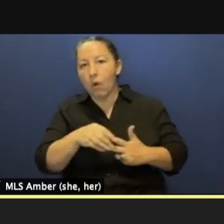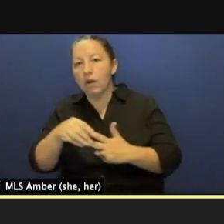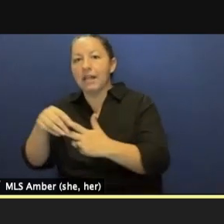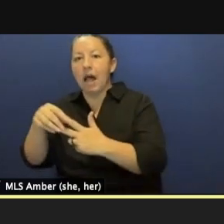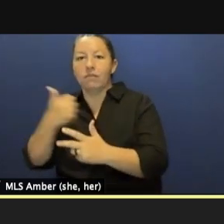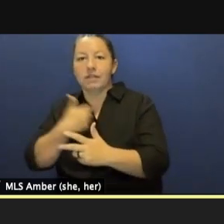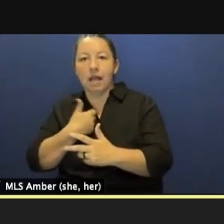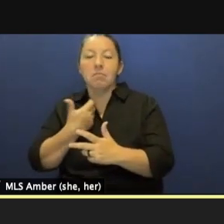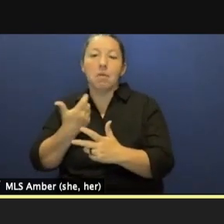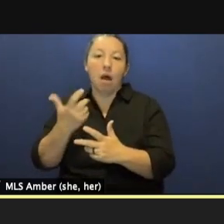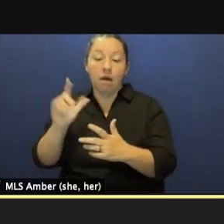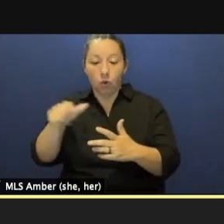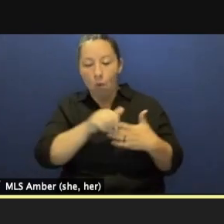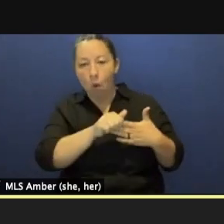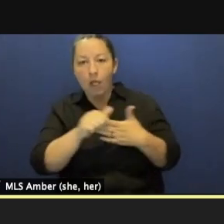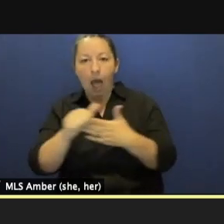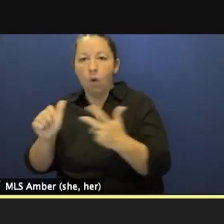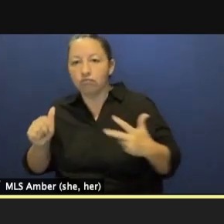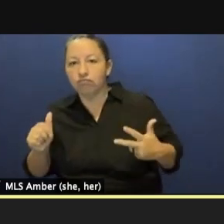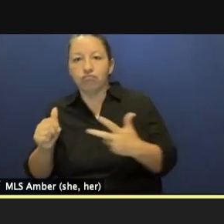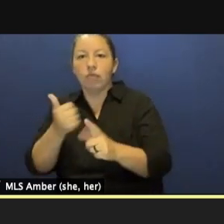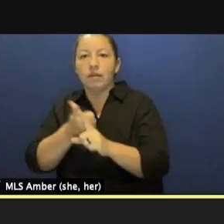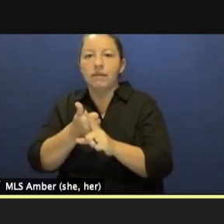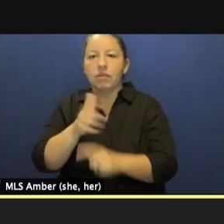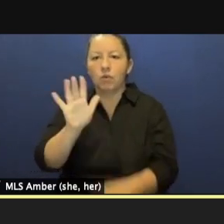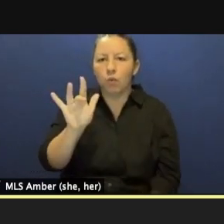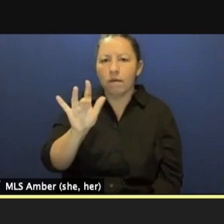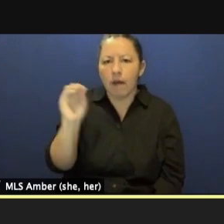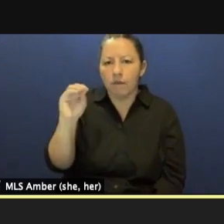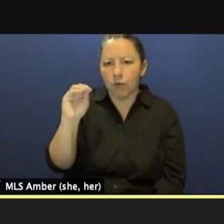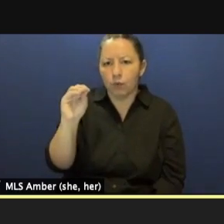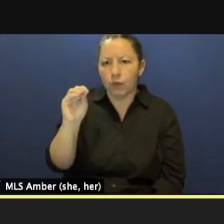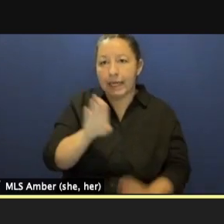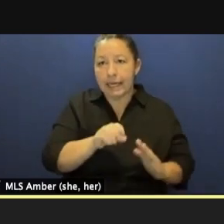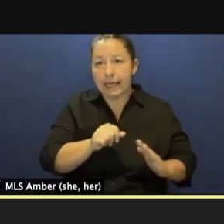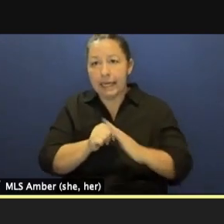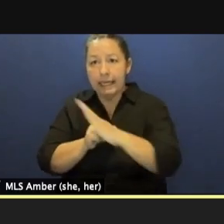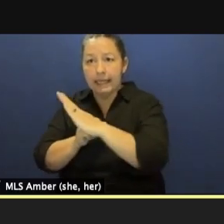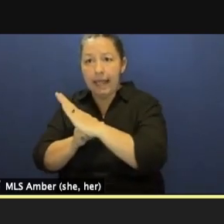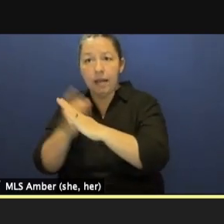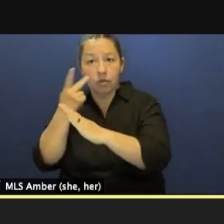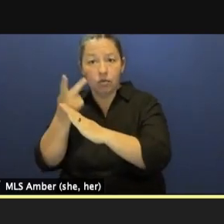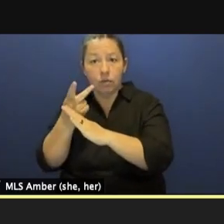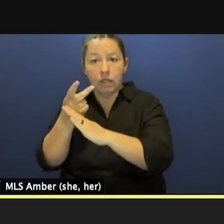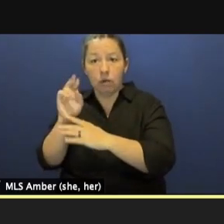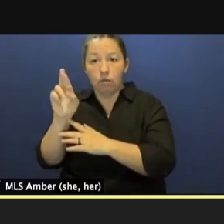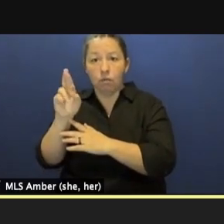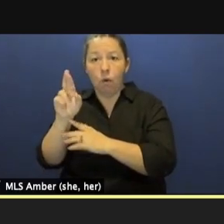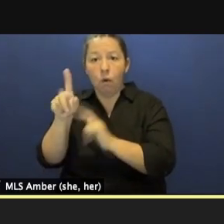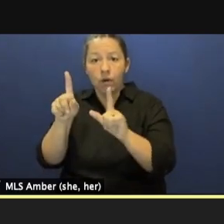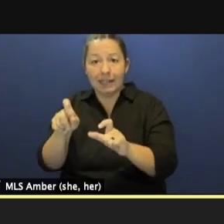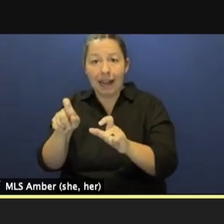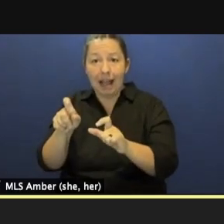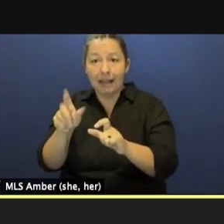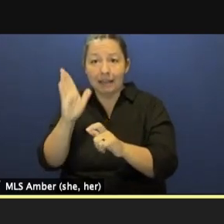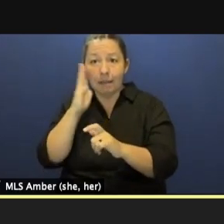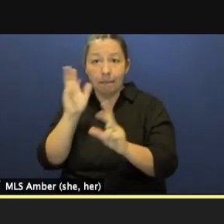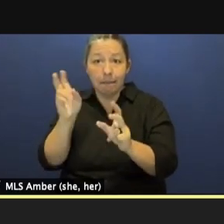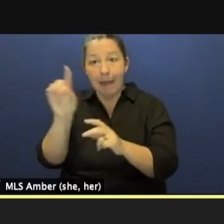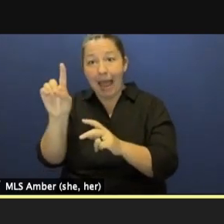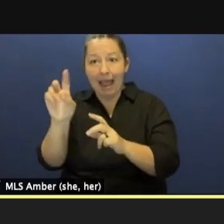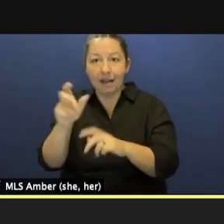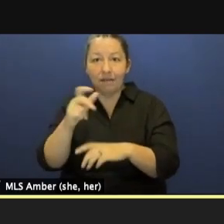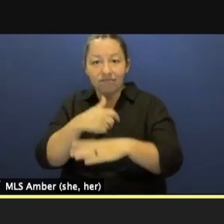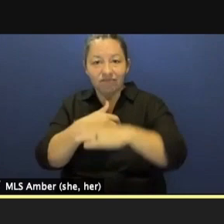This incline, 25-degree incline that you see the rover test bed on right now, of course, is beyond